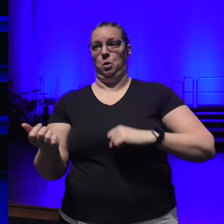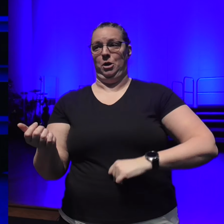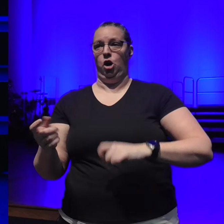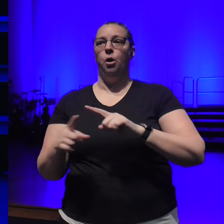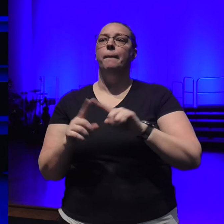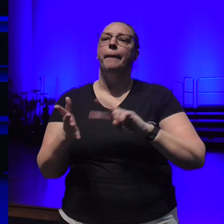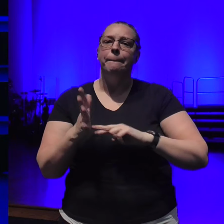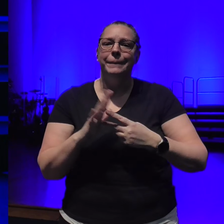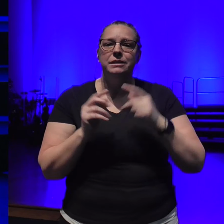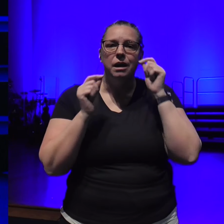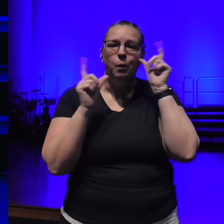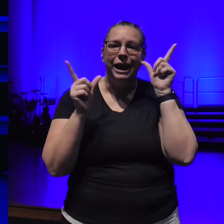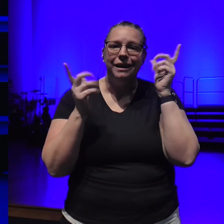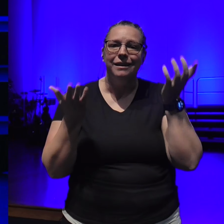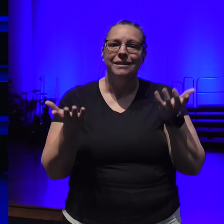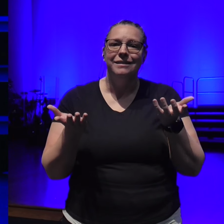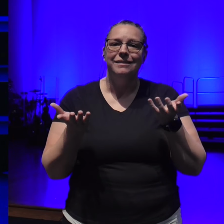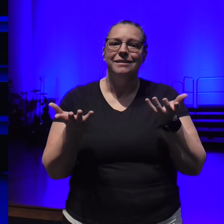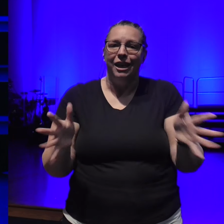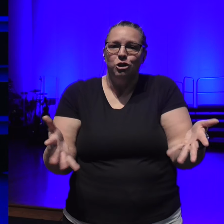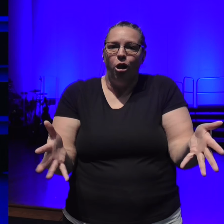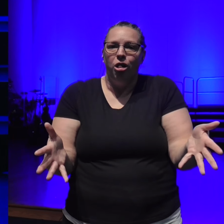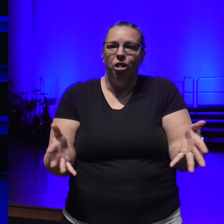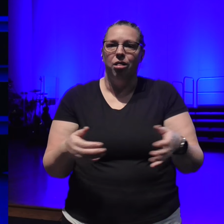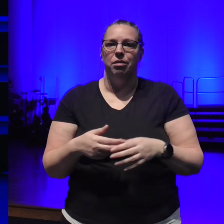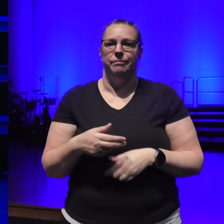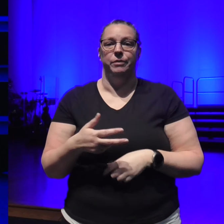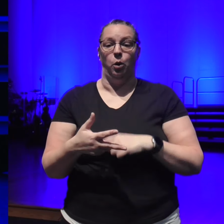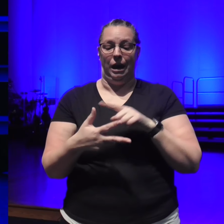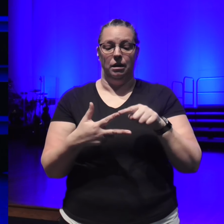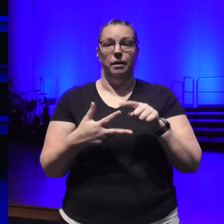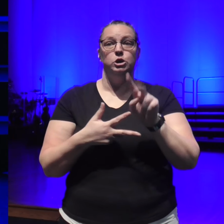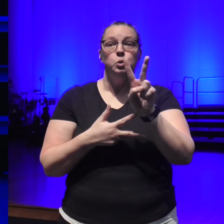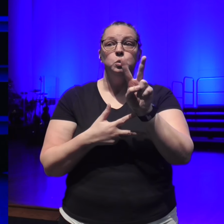awake. Just awake. Where